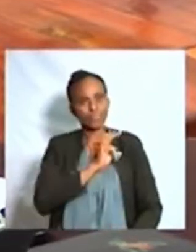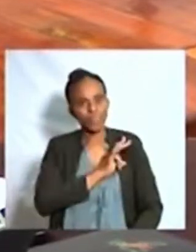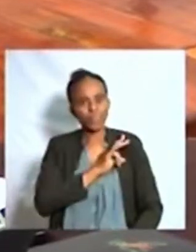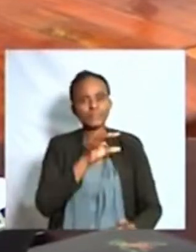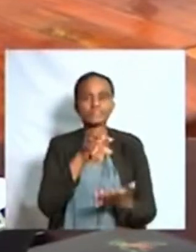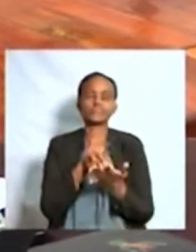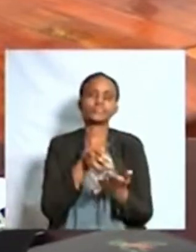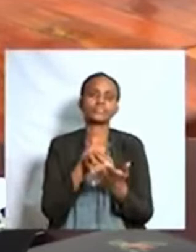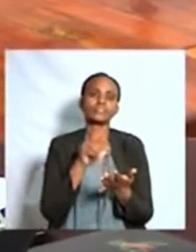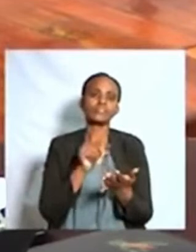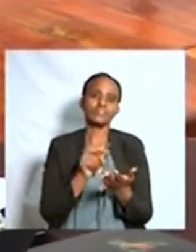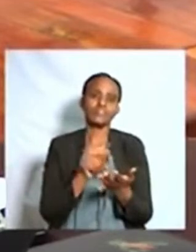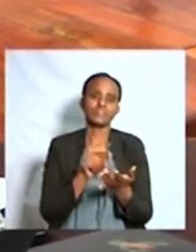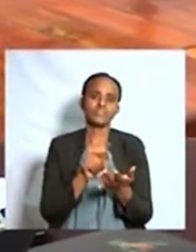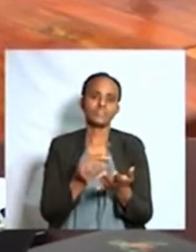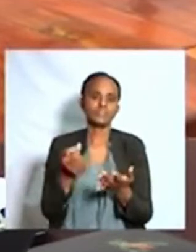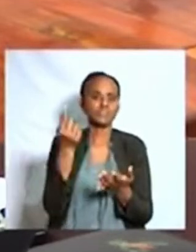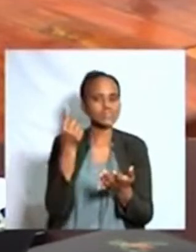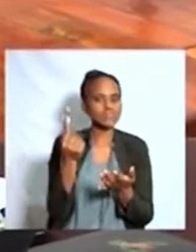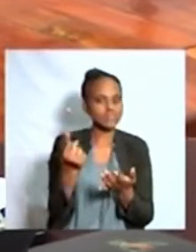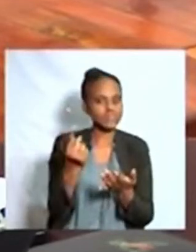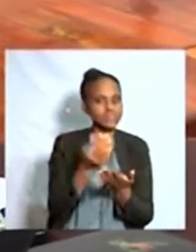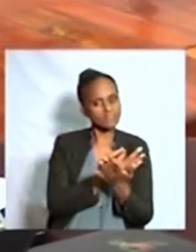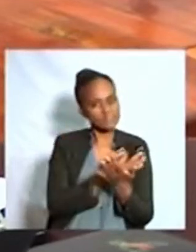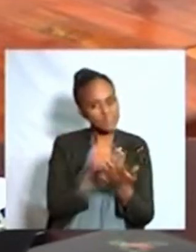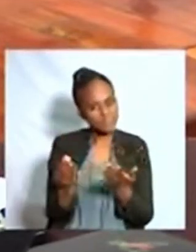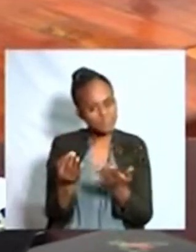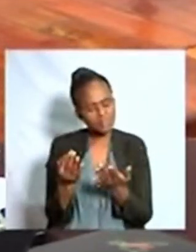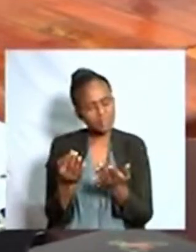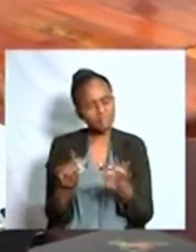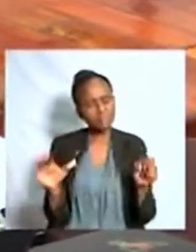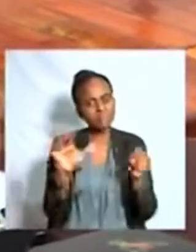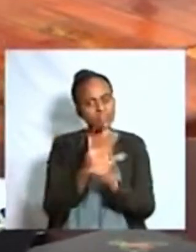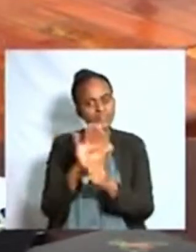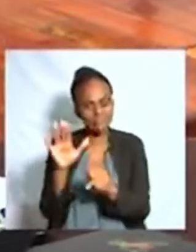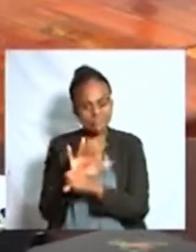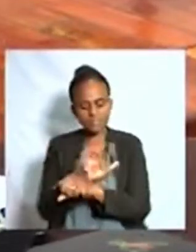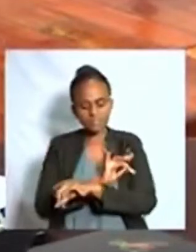matters. 1, failure to fill vacant positions.